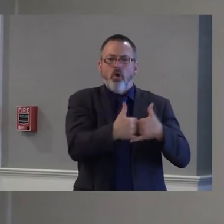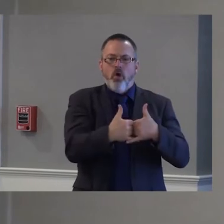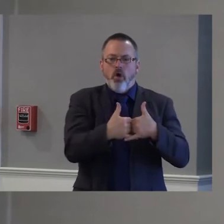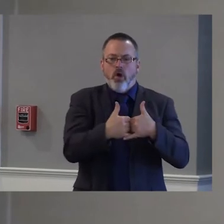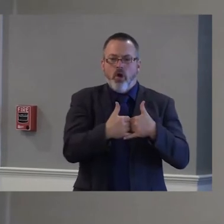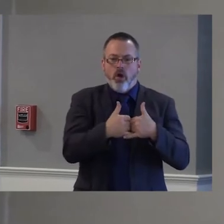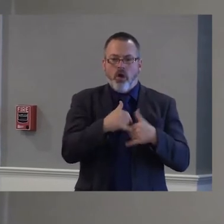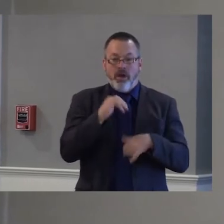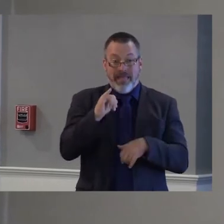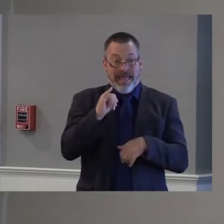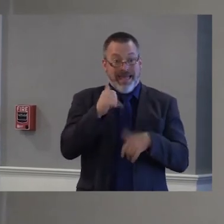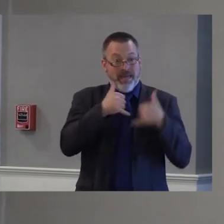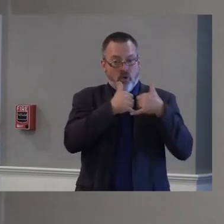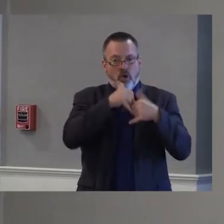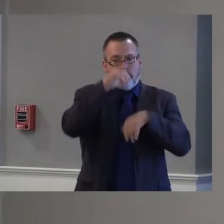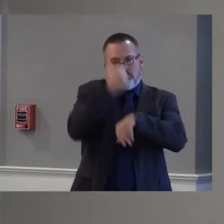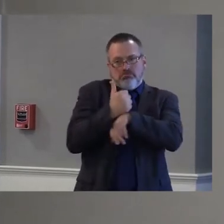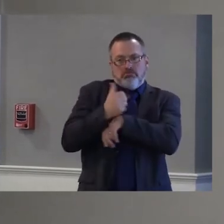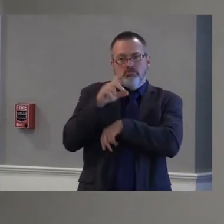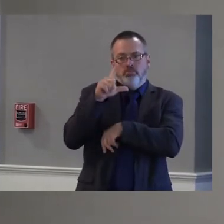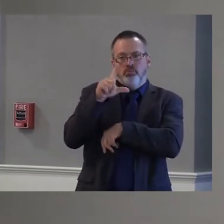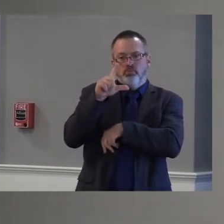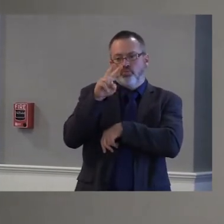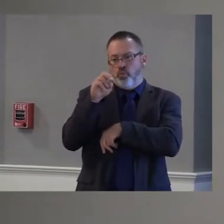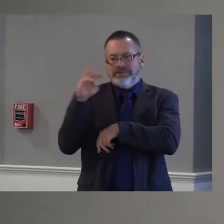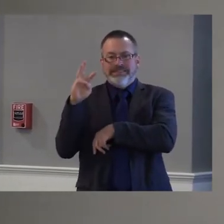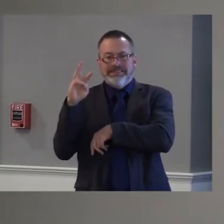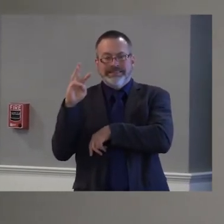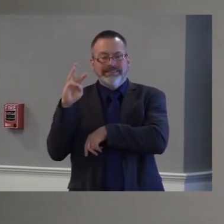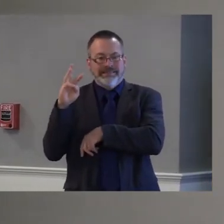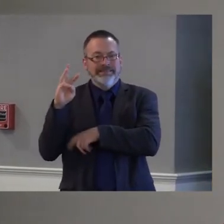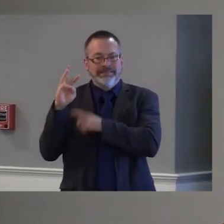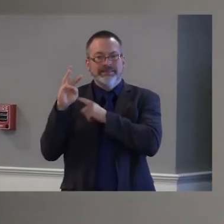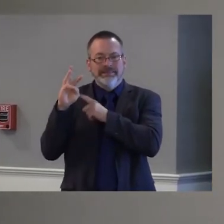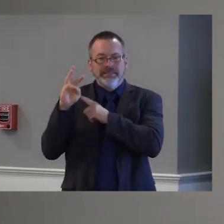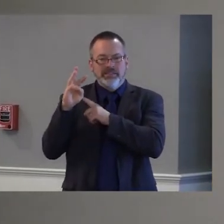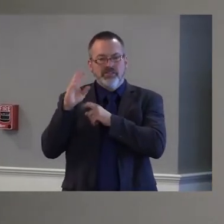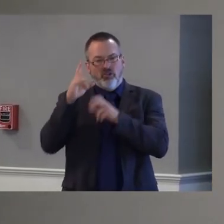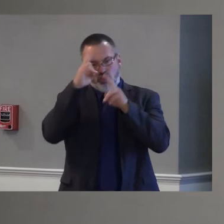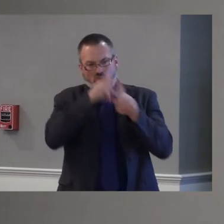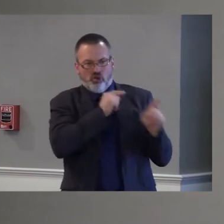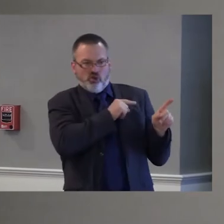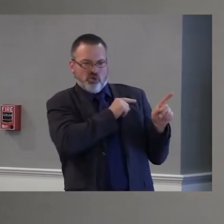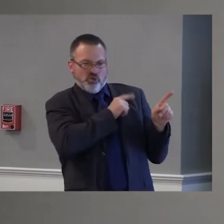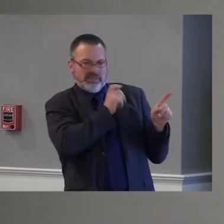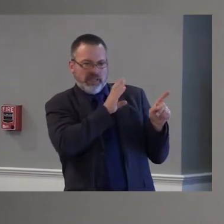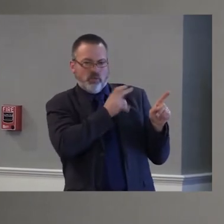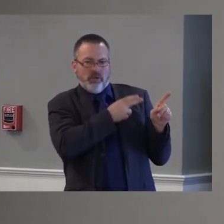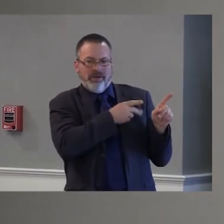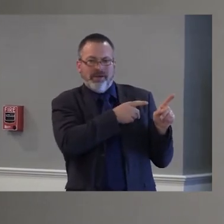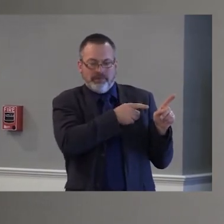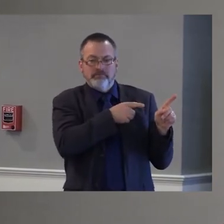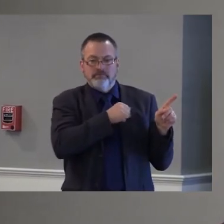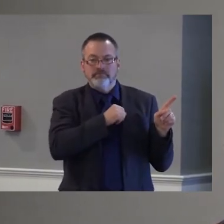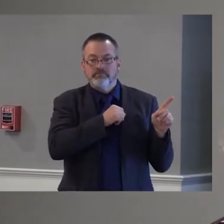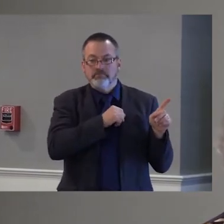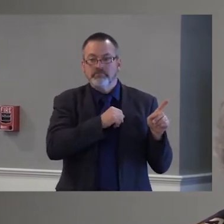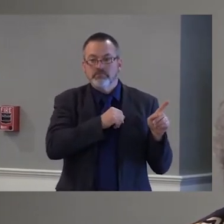the VCIL Board of Directors in honor of Deborah, who was the previous executive director at